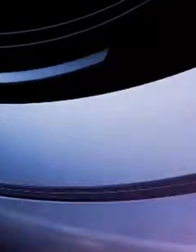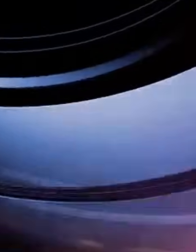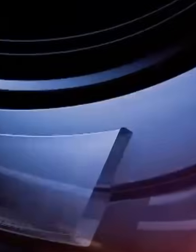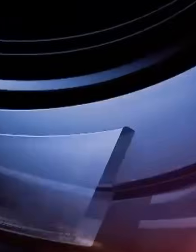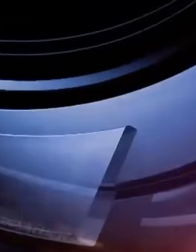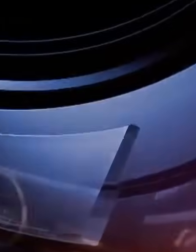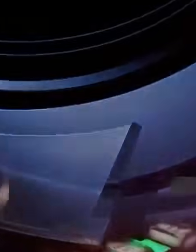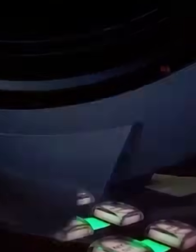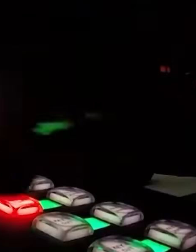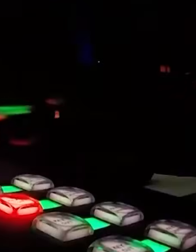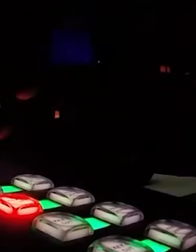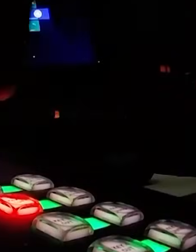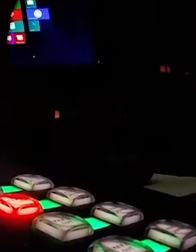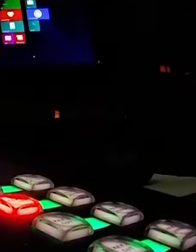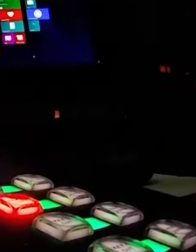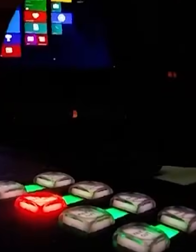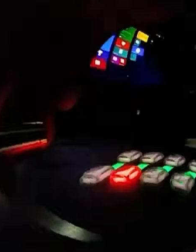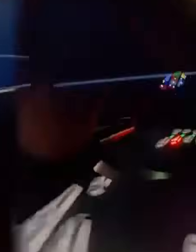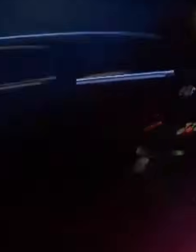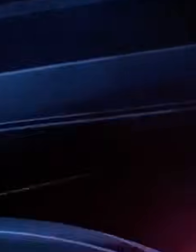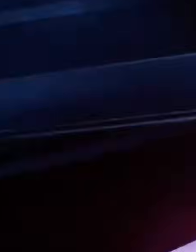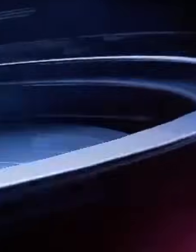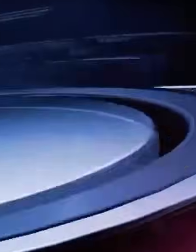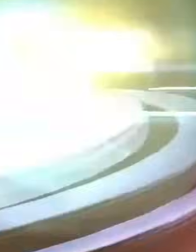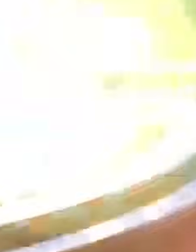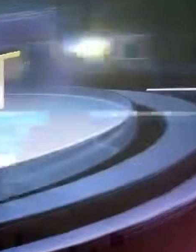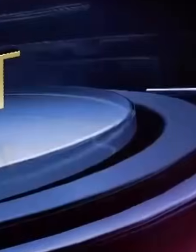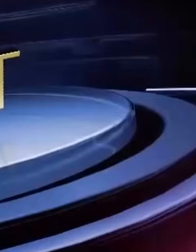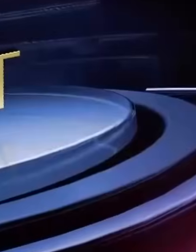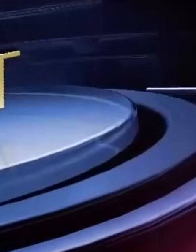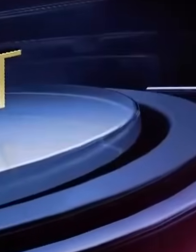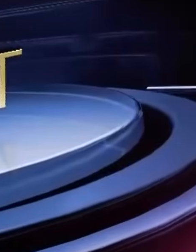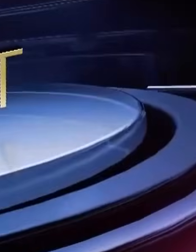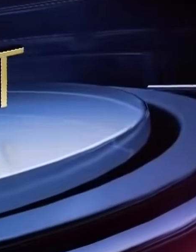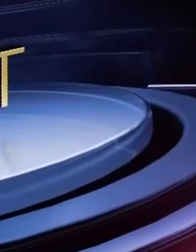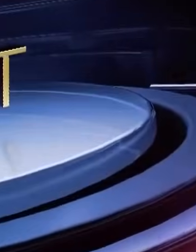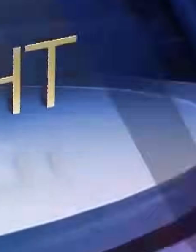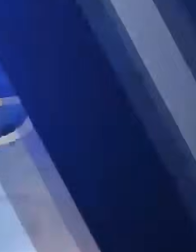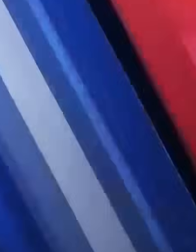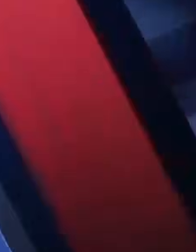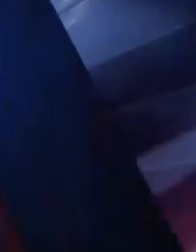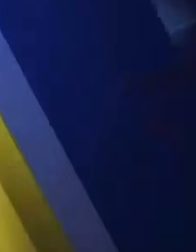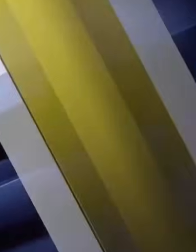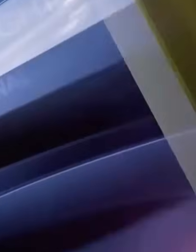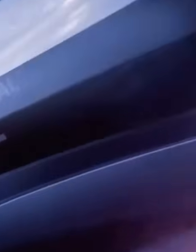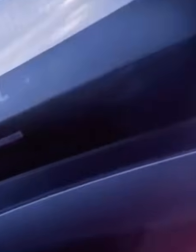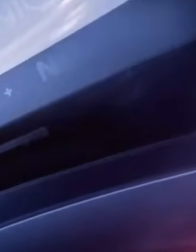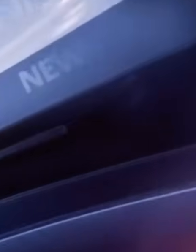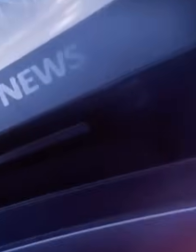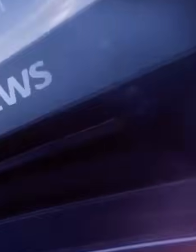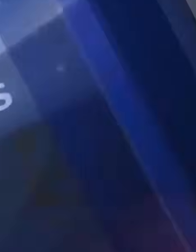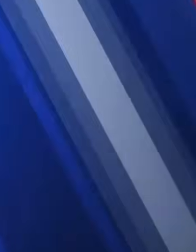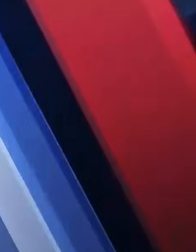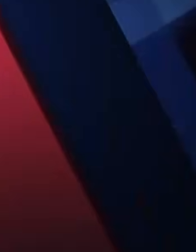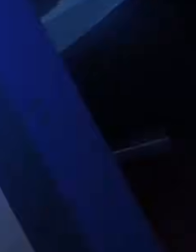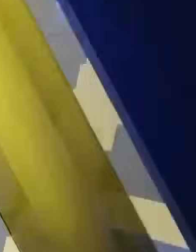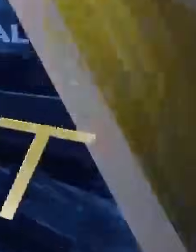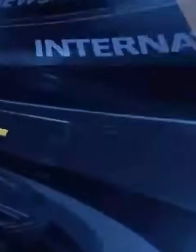Broadcasting from our studios in the Pine St. Michael, this is CBC NewsNight, starting now.